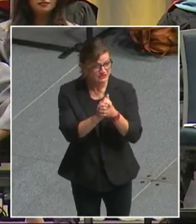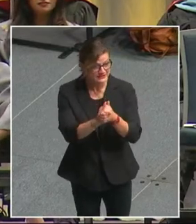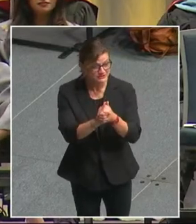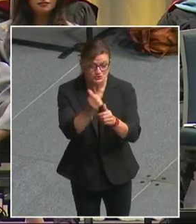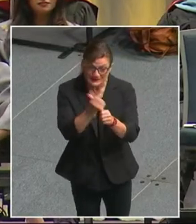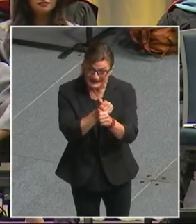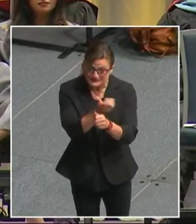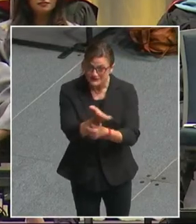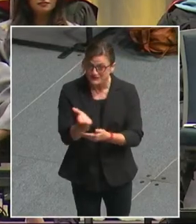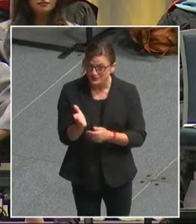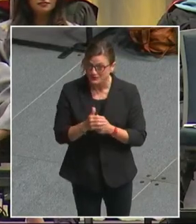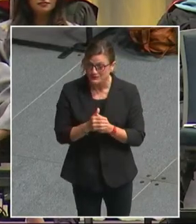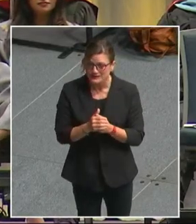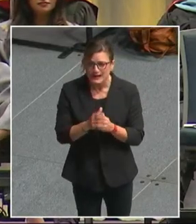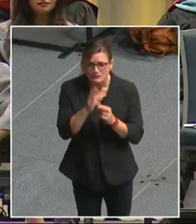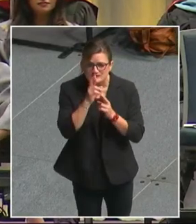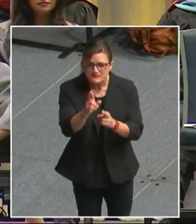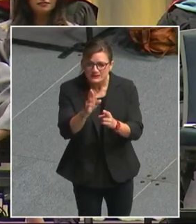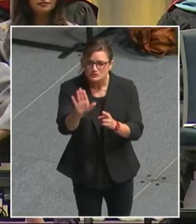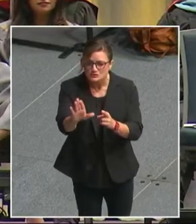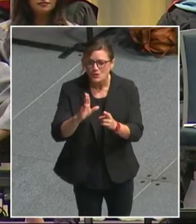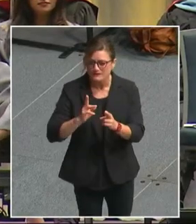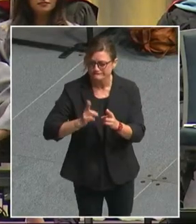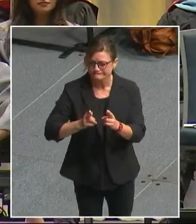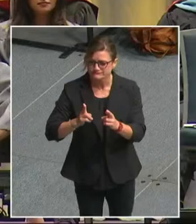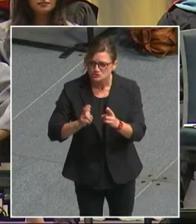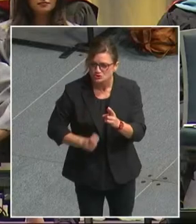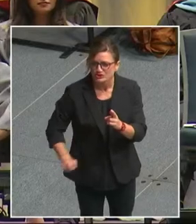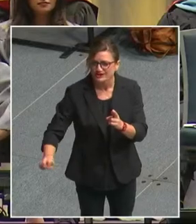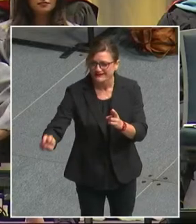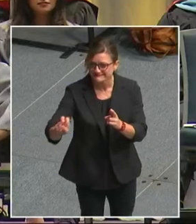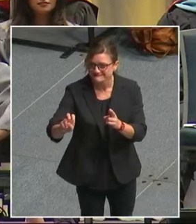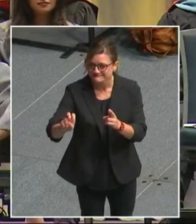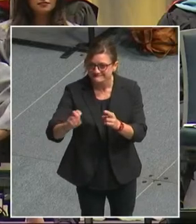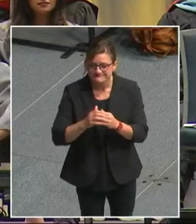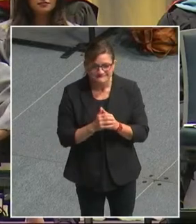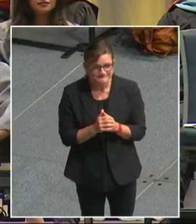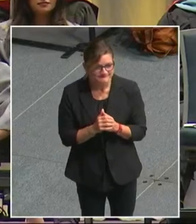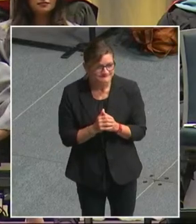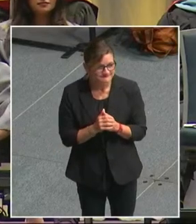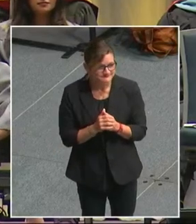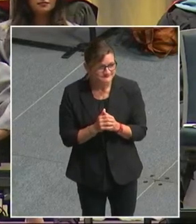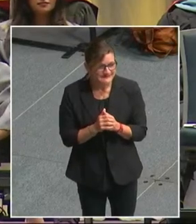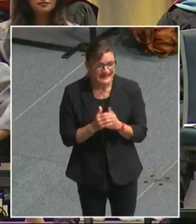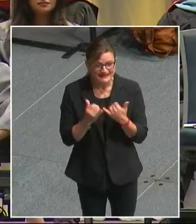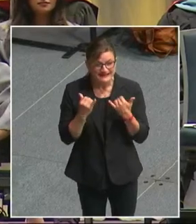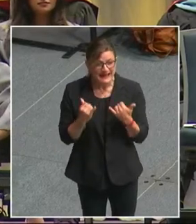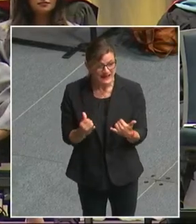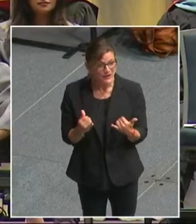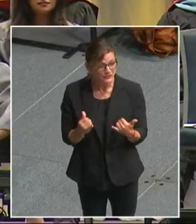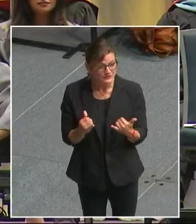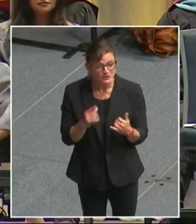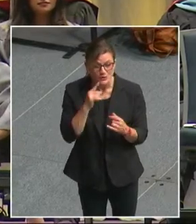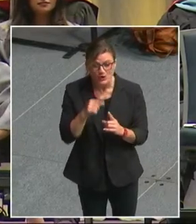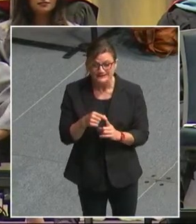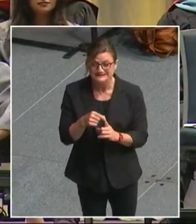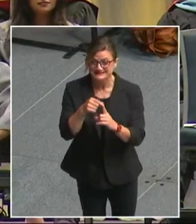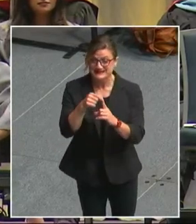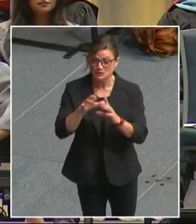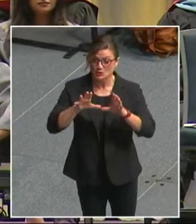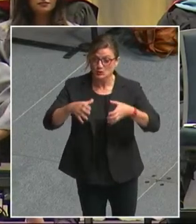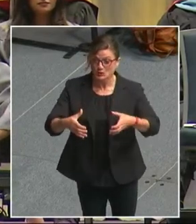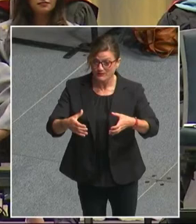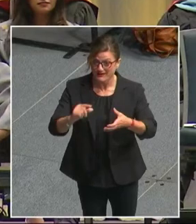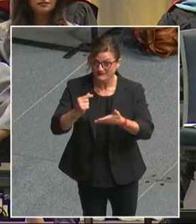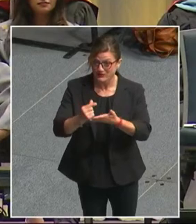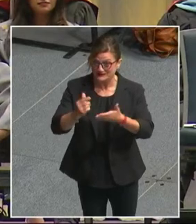you, and we respect the journey that you've traveled, each and every one of you, to place you among each of the distinguished group of